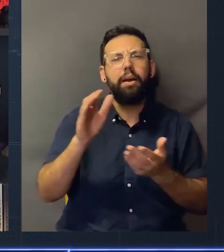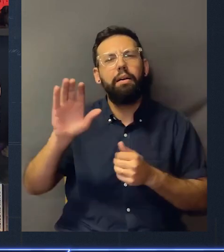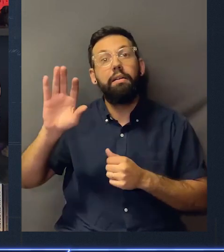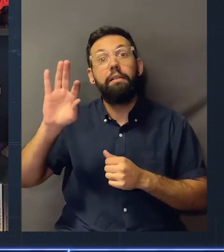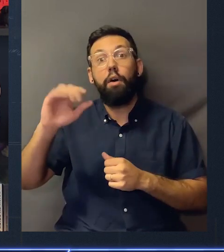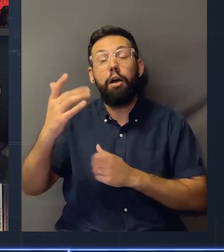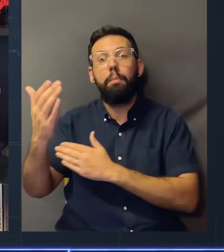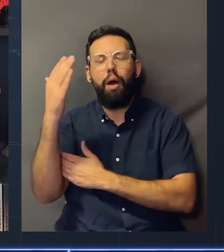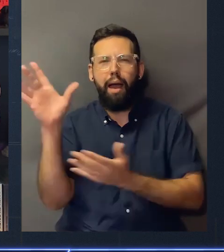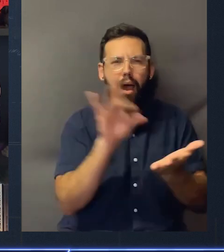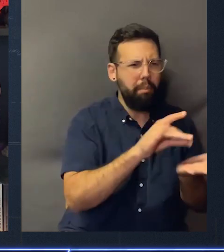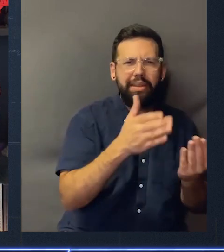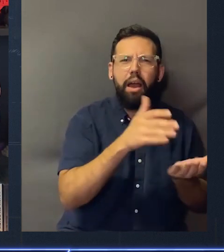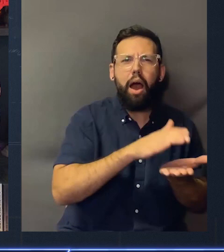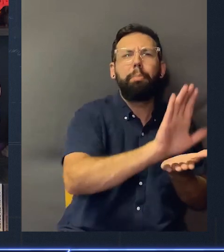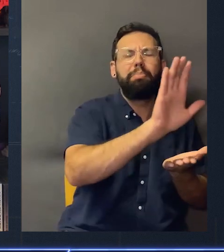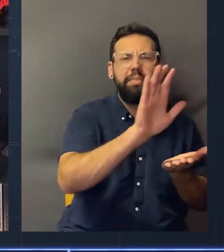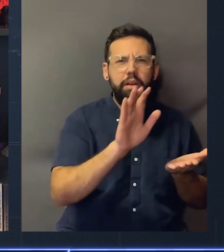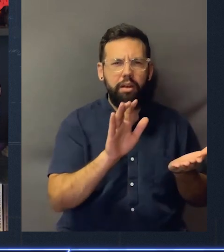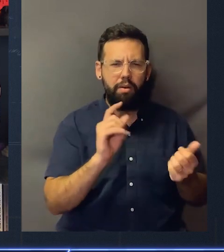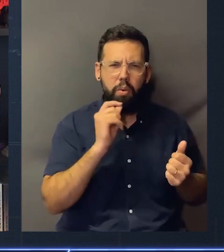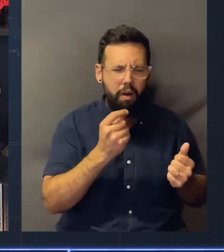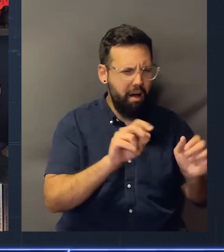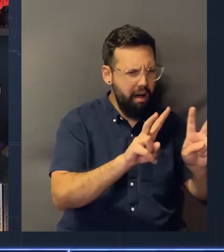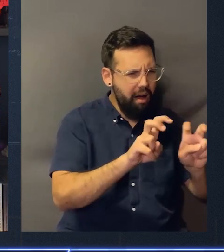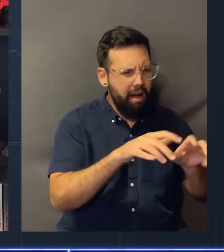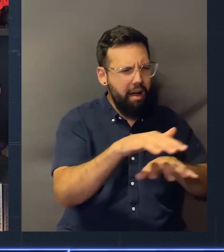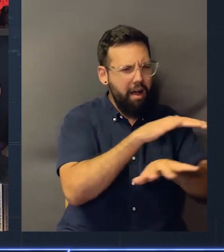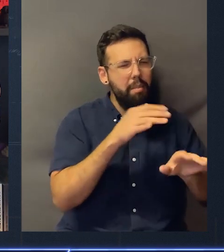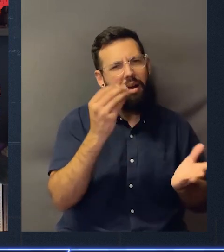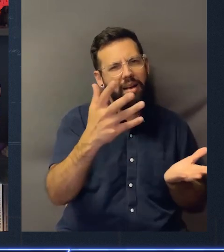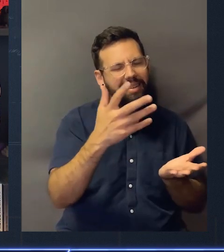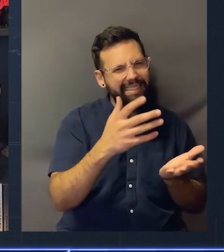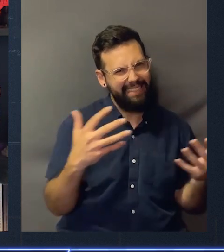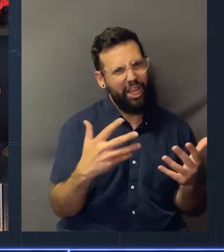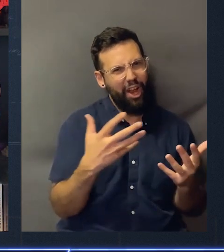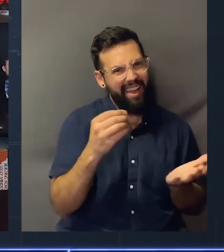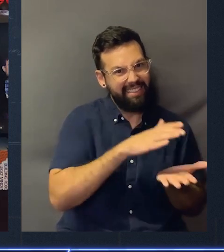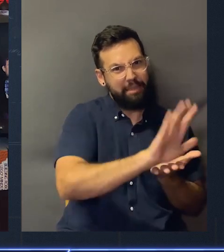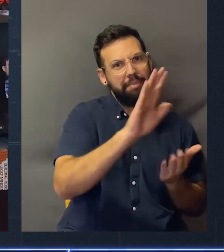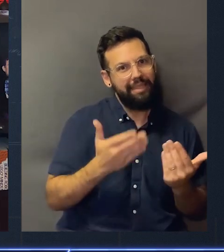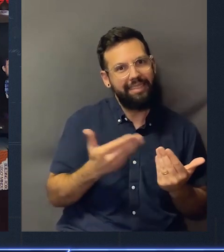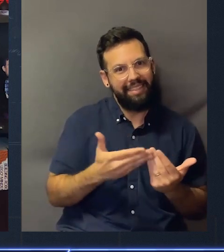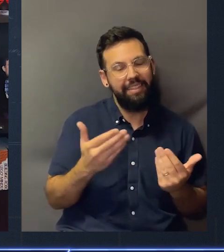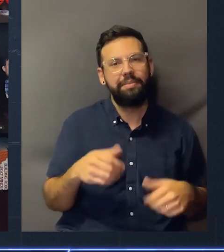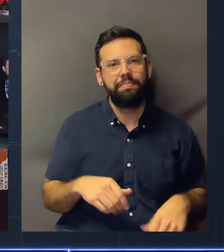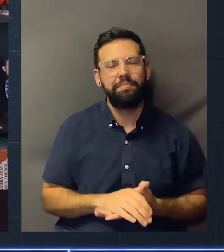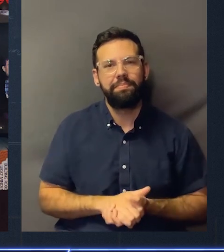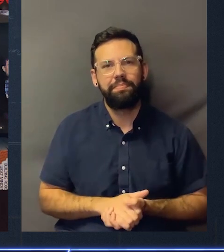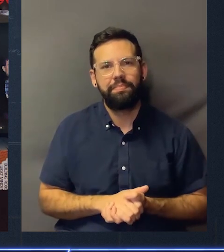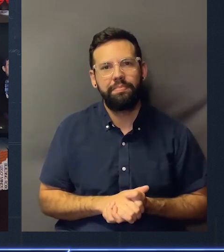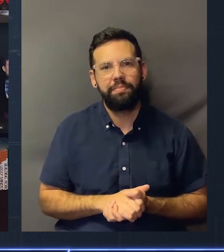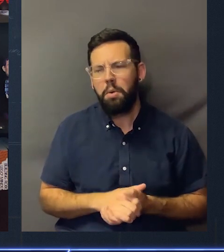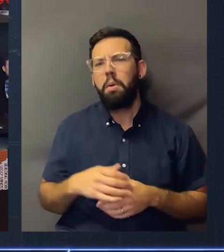fog. Super interesting to look at, but also really slippery and a little tiny bit scary. As we do this, we're mostly